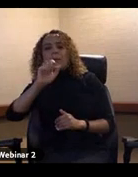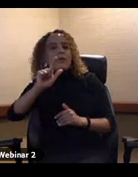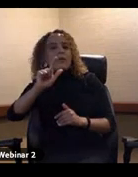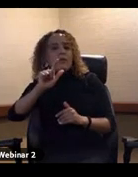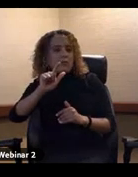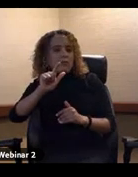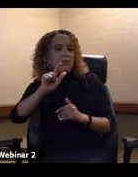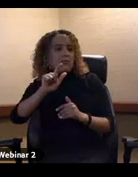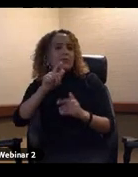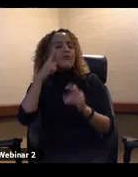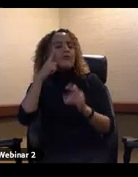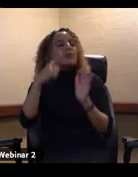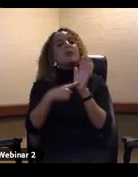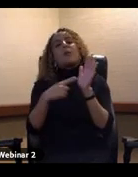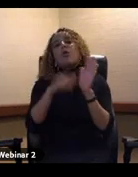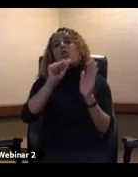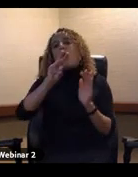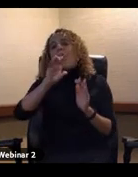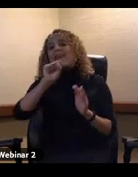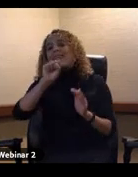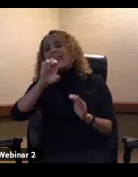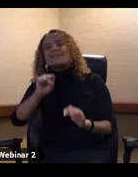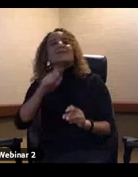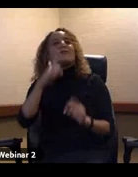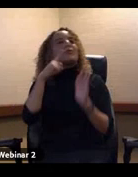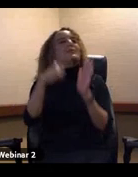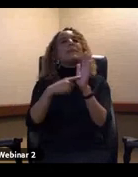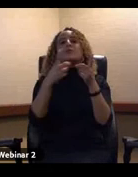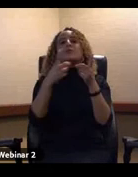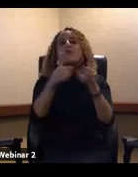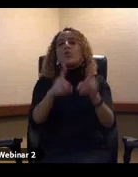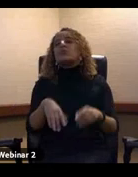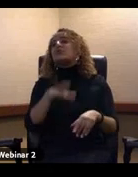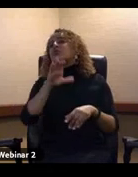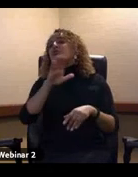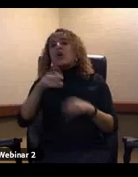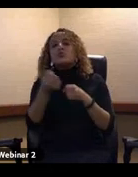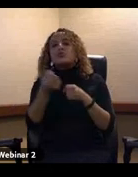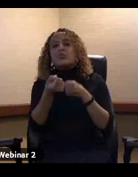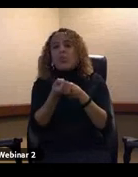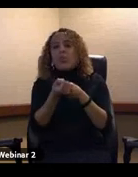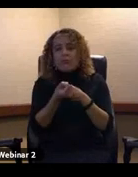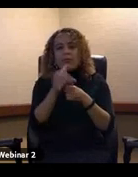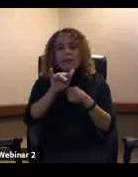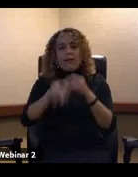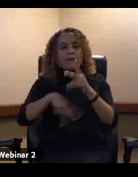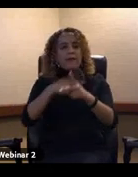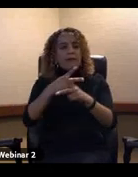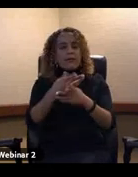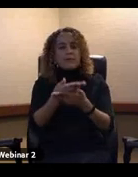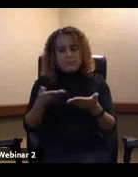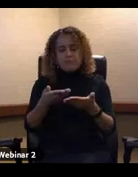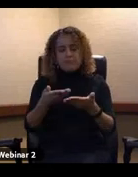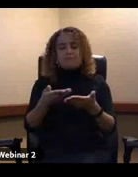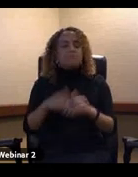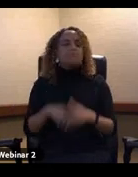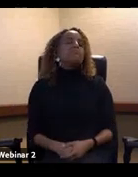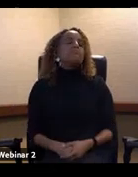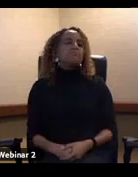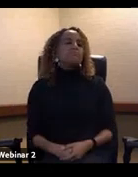such as family law cases like divorce, custody, child support, housing cases, consumer law